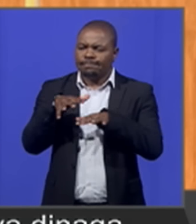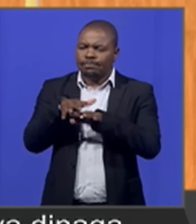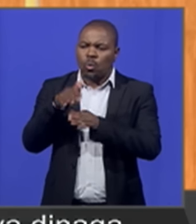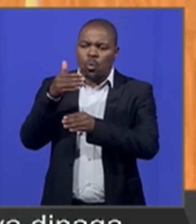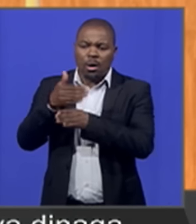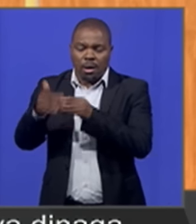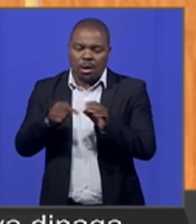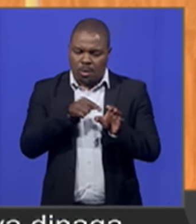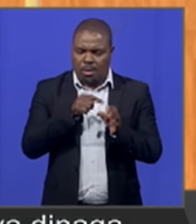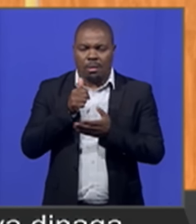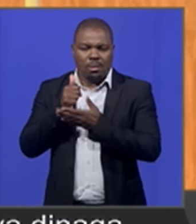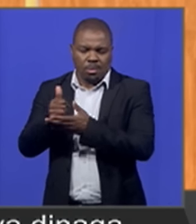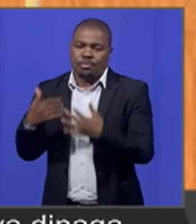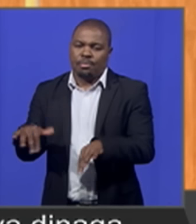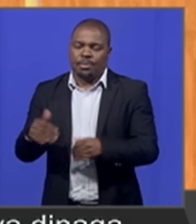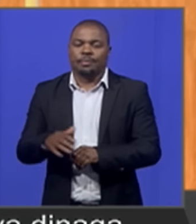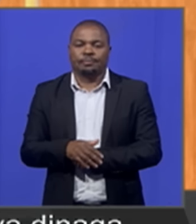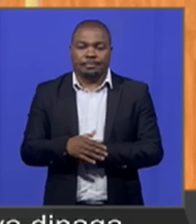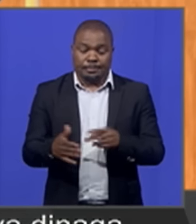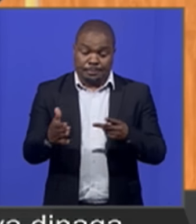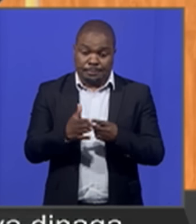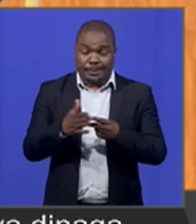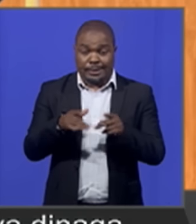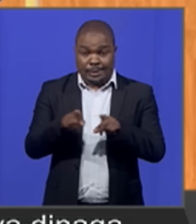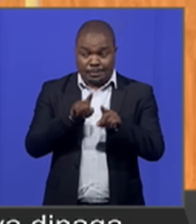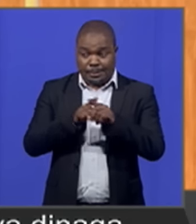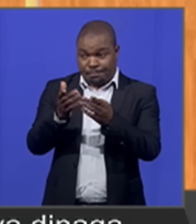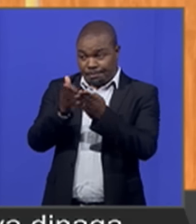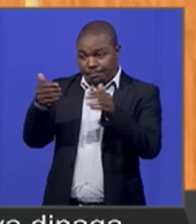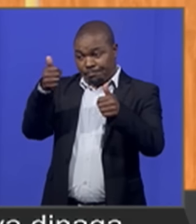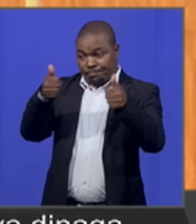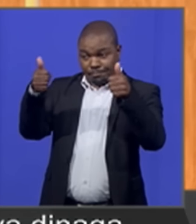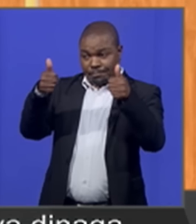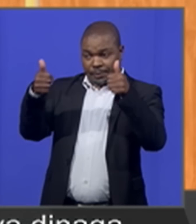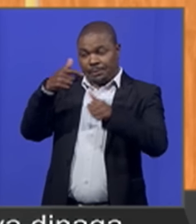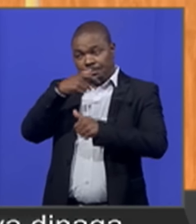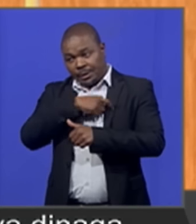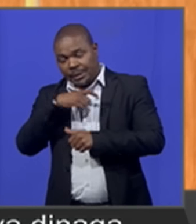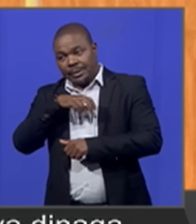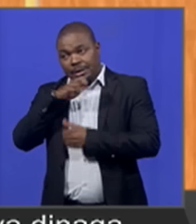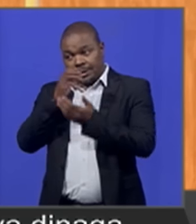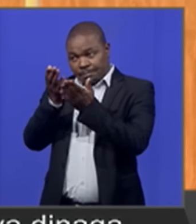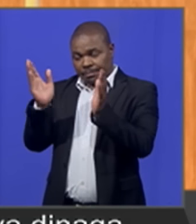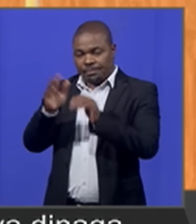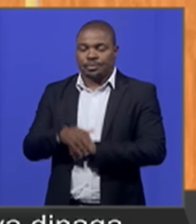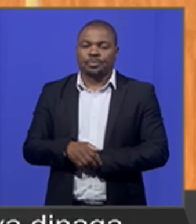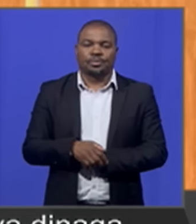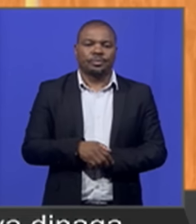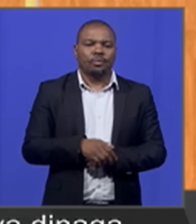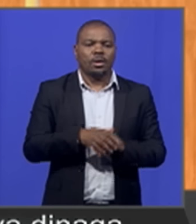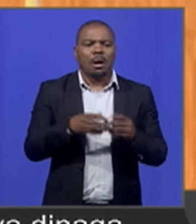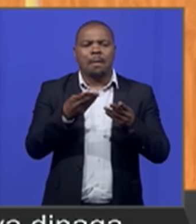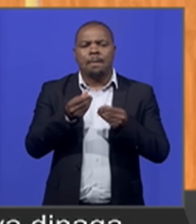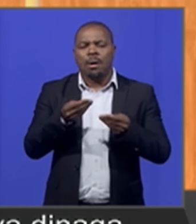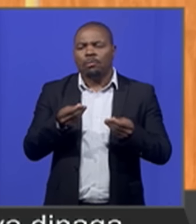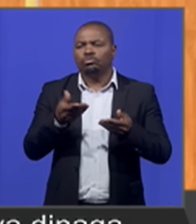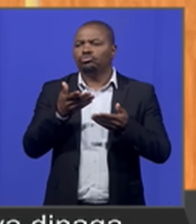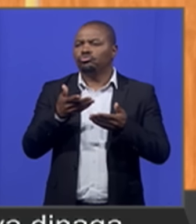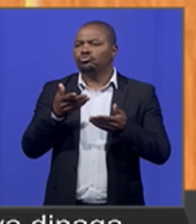the same time, Your Excellencies and Your Majesty, the revenue transfers